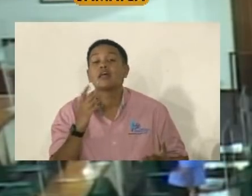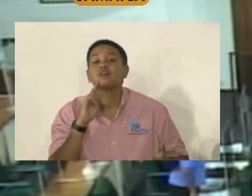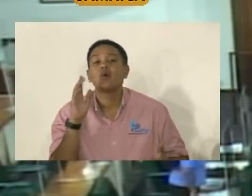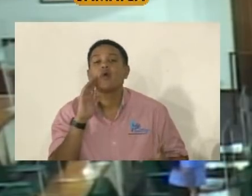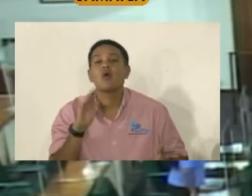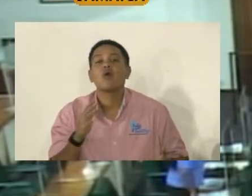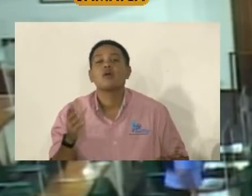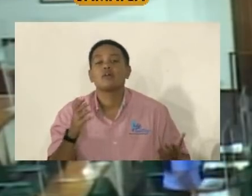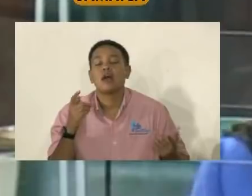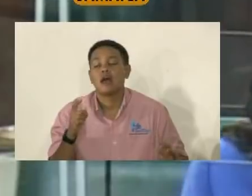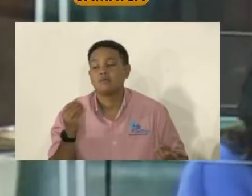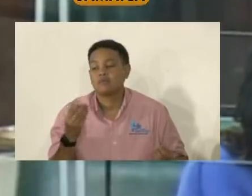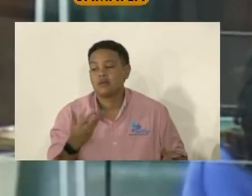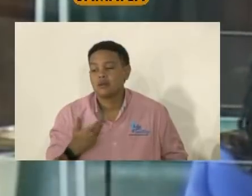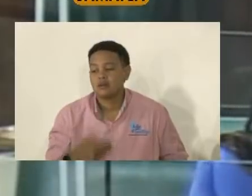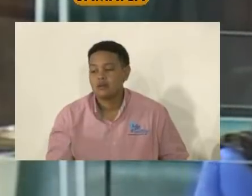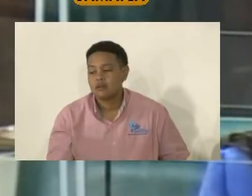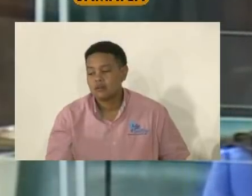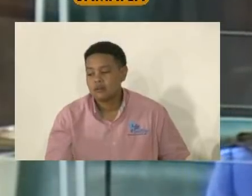I